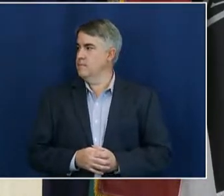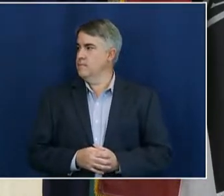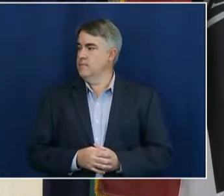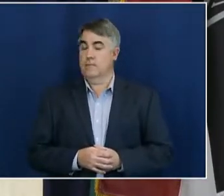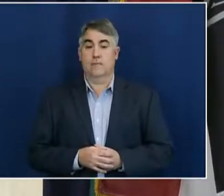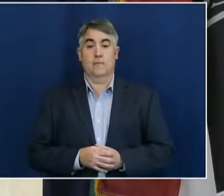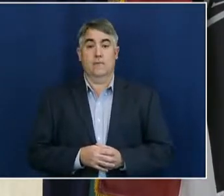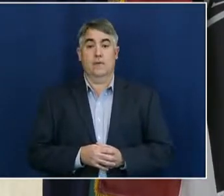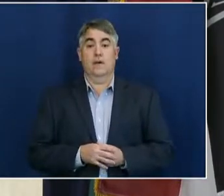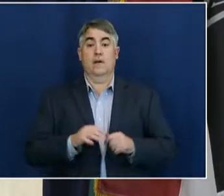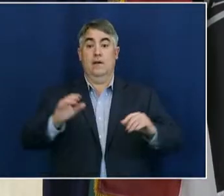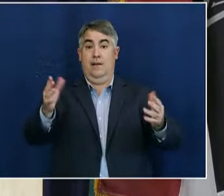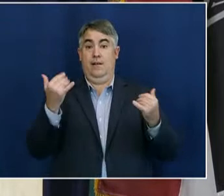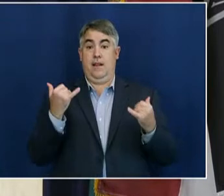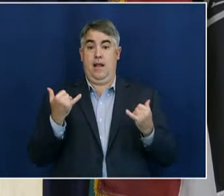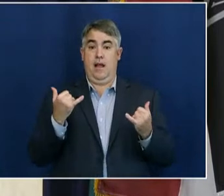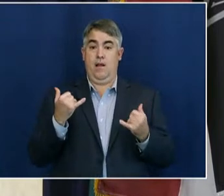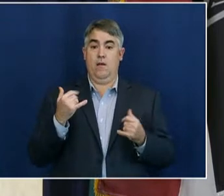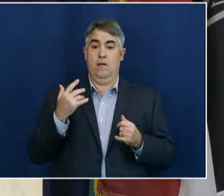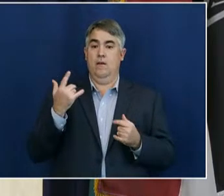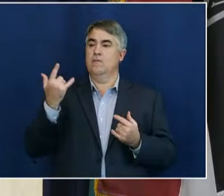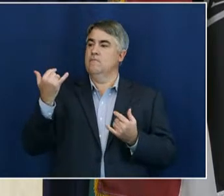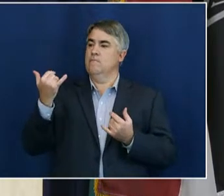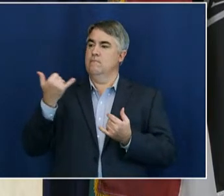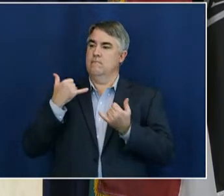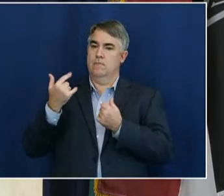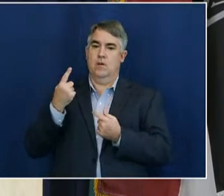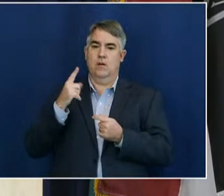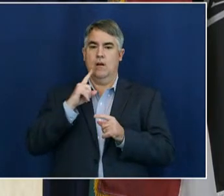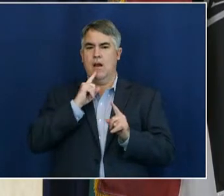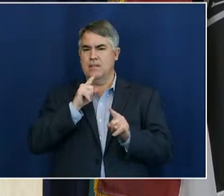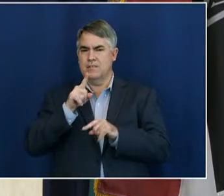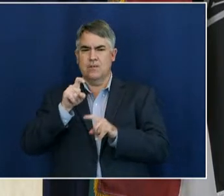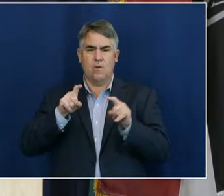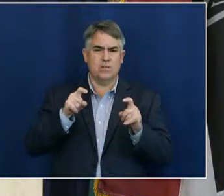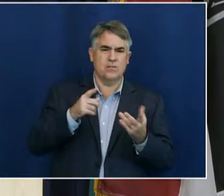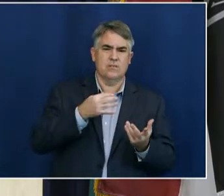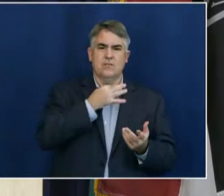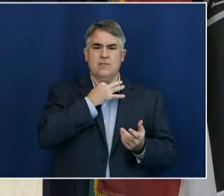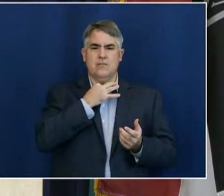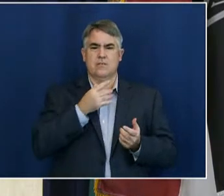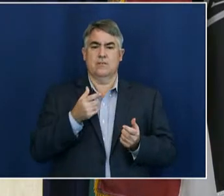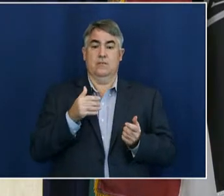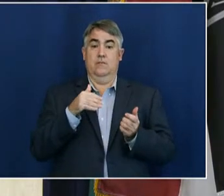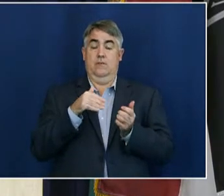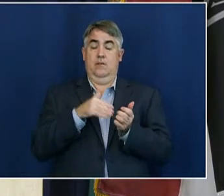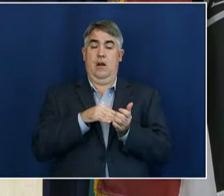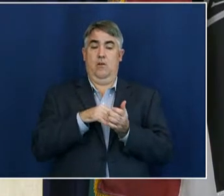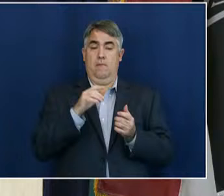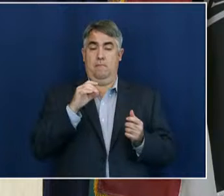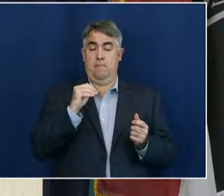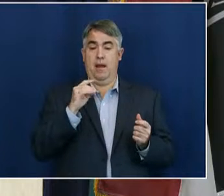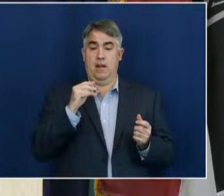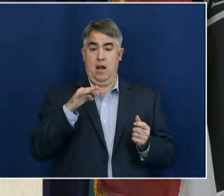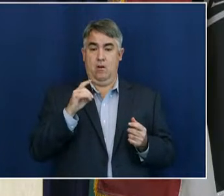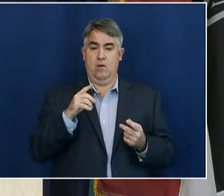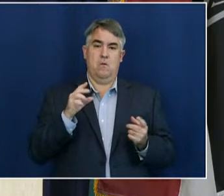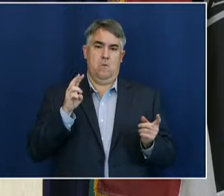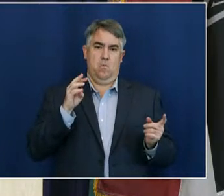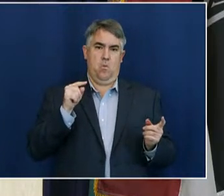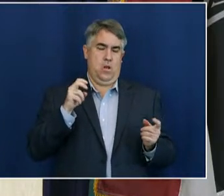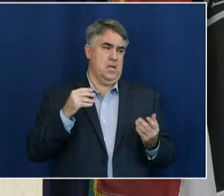At this point, we'll go to your questions, and Drs. McDonald and Dr. Wooten are both here as well for questions. We'll go to the first call-in question. Matt